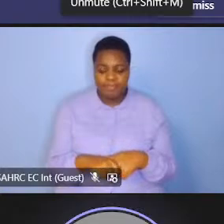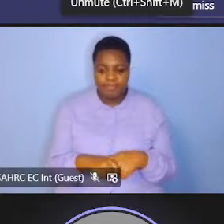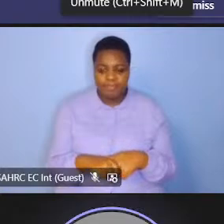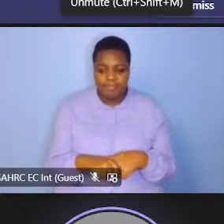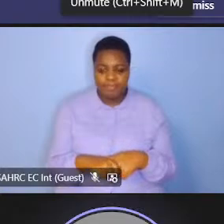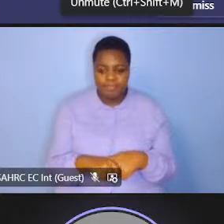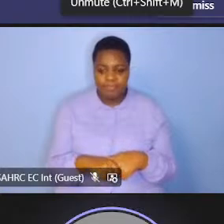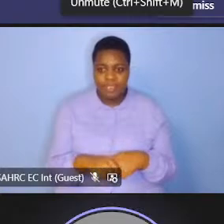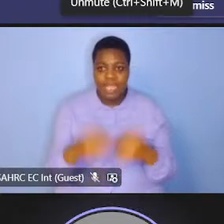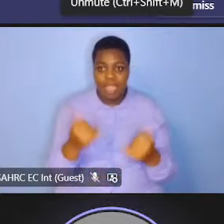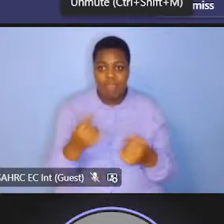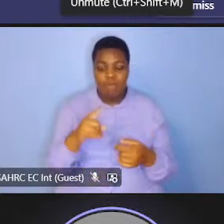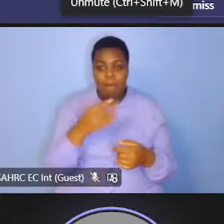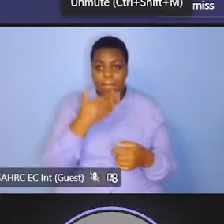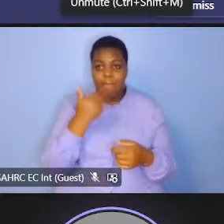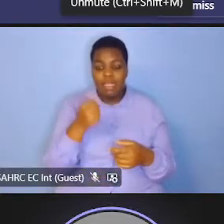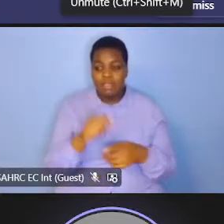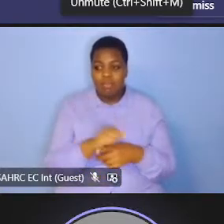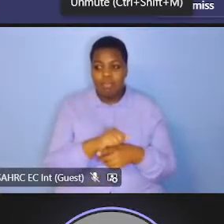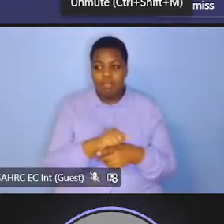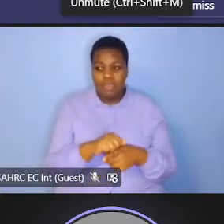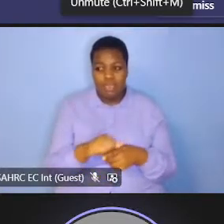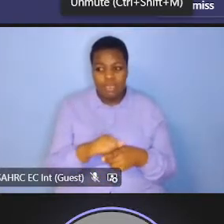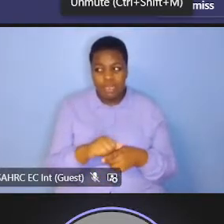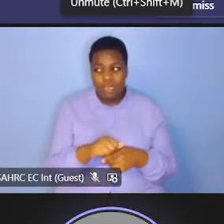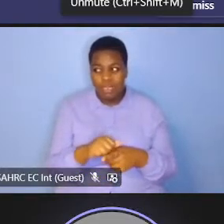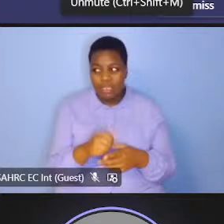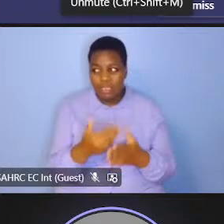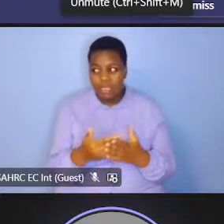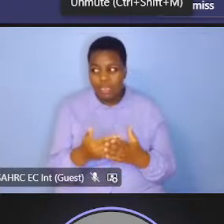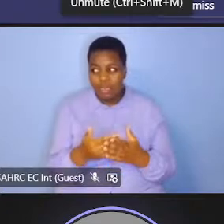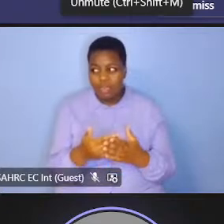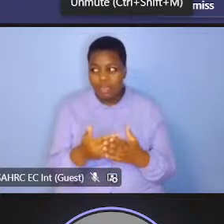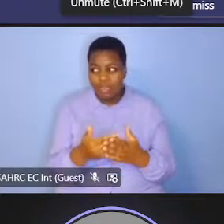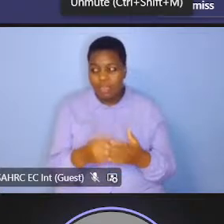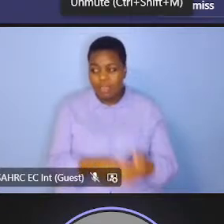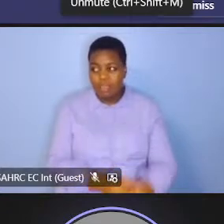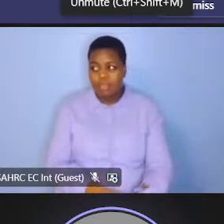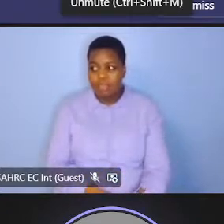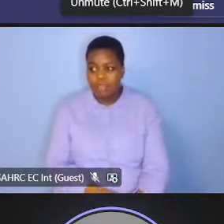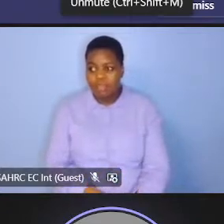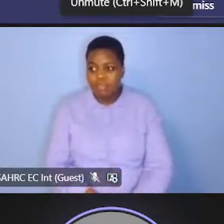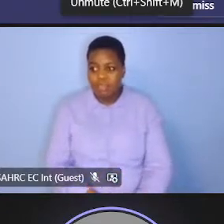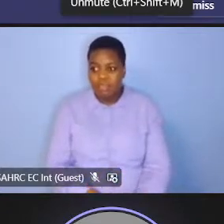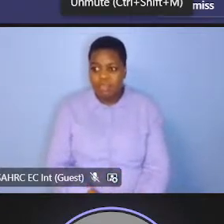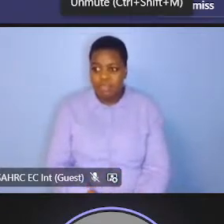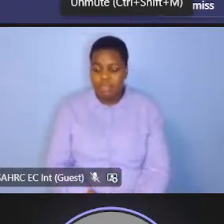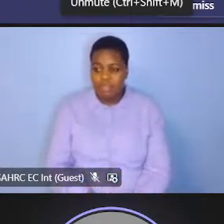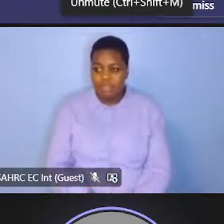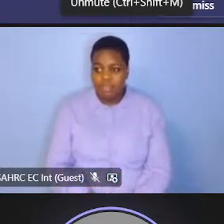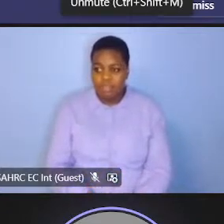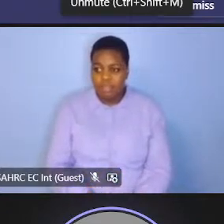in terms of the best practice, colleagues, can you go back to the next slide, which is slide number 10?